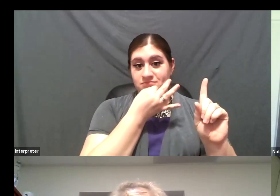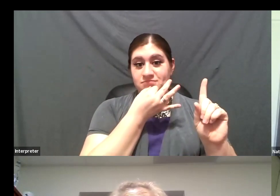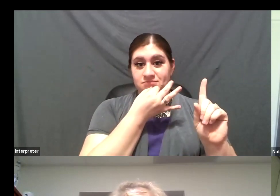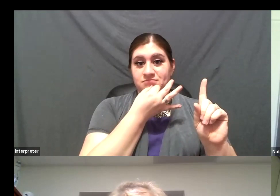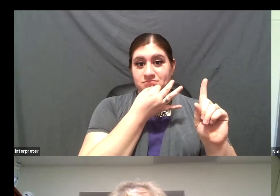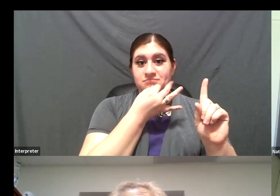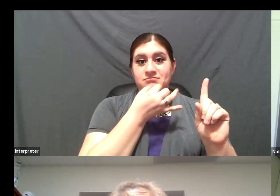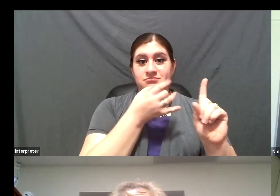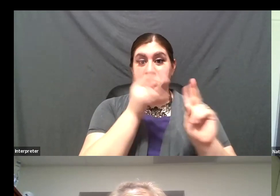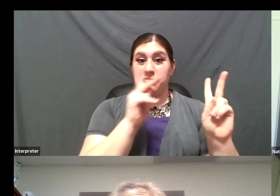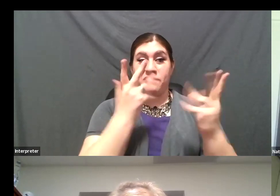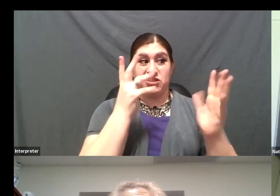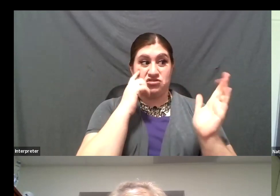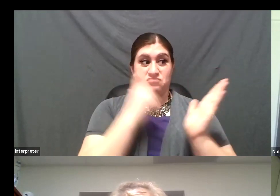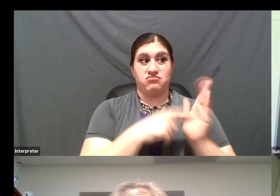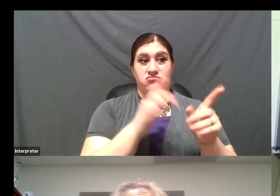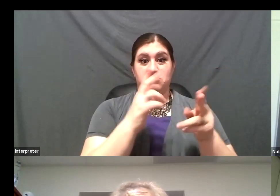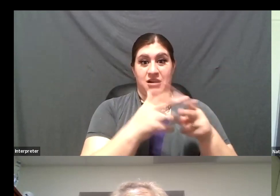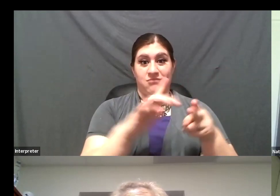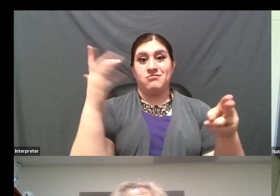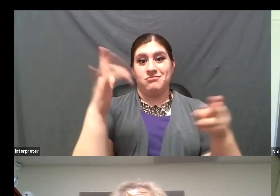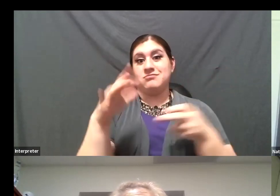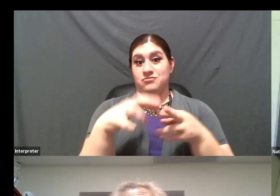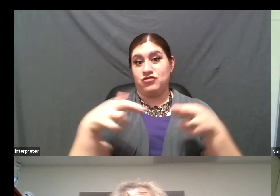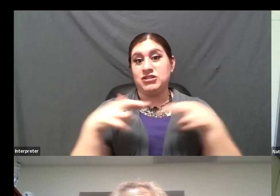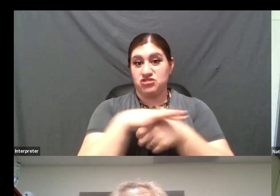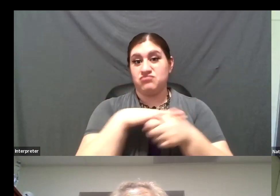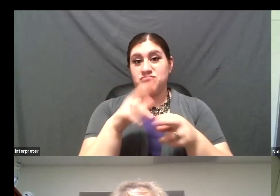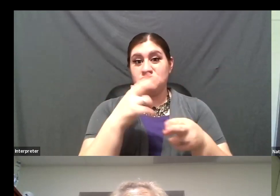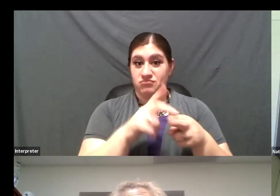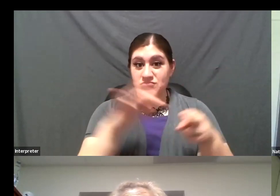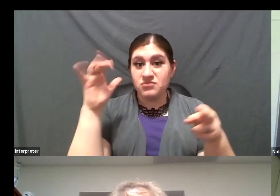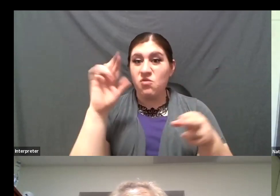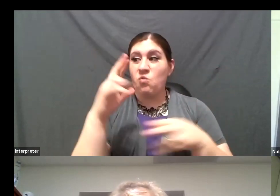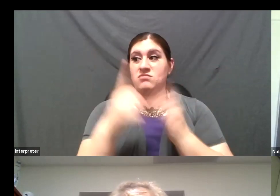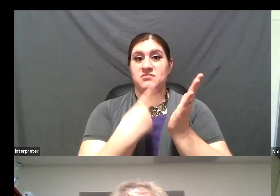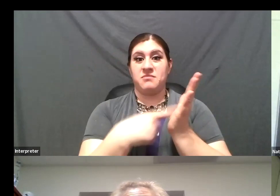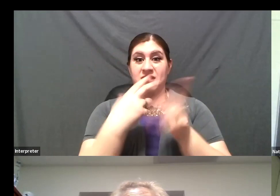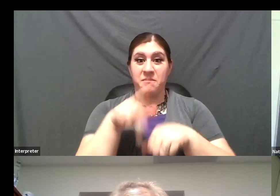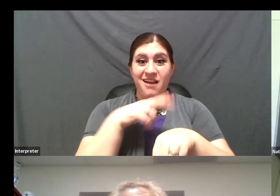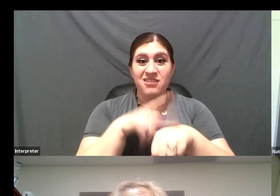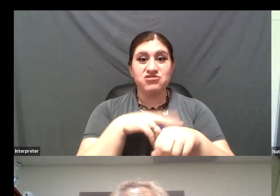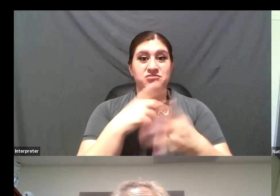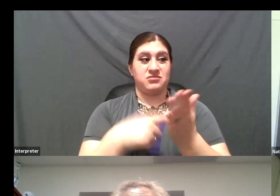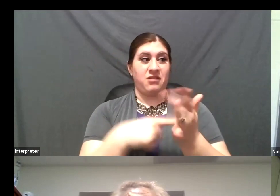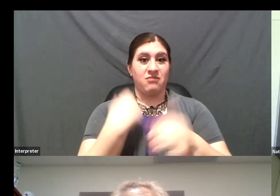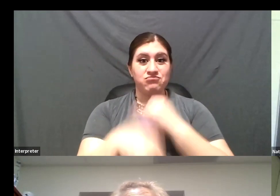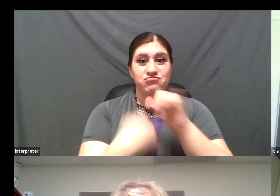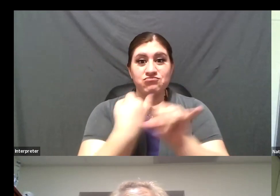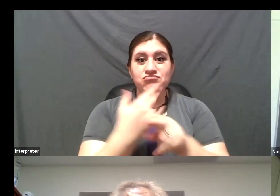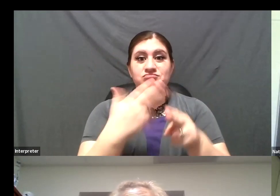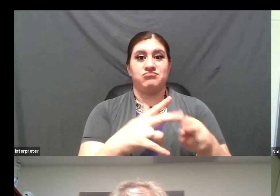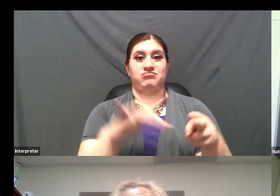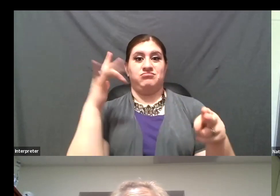is recognized at least regionally, if not nationally, and sometimes internationally in a particular